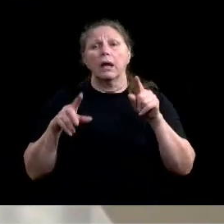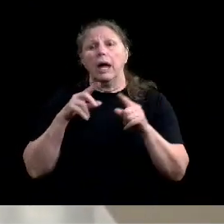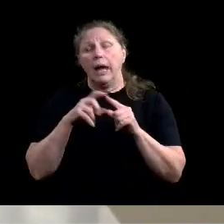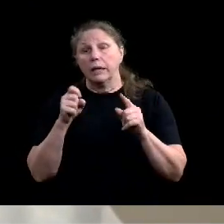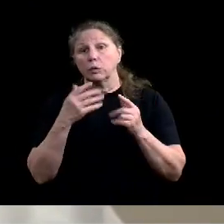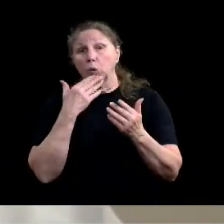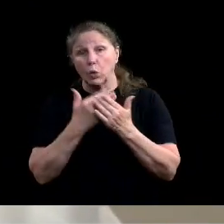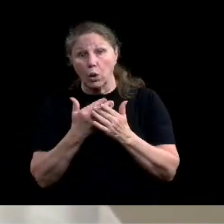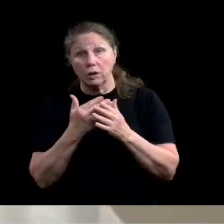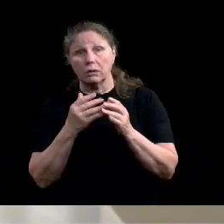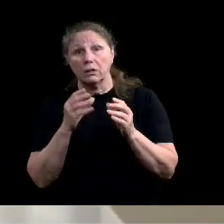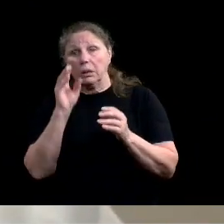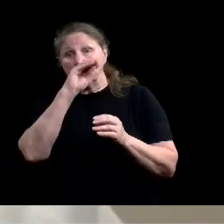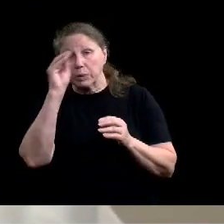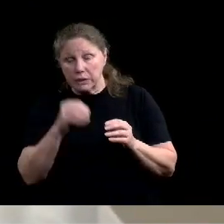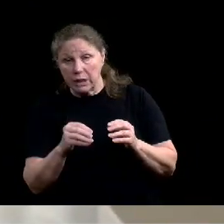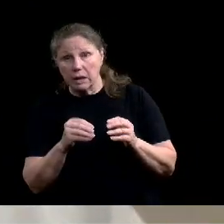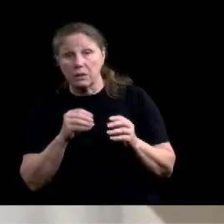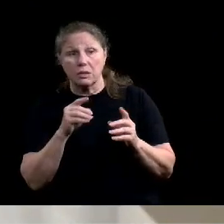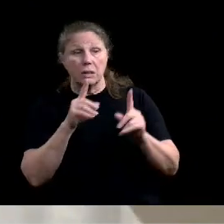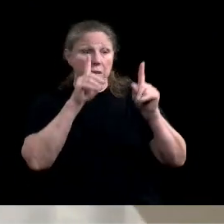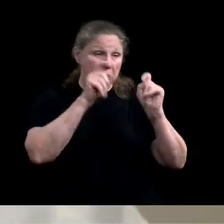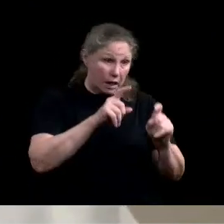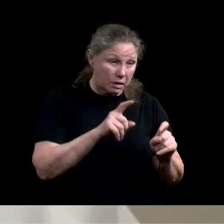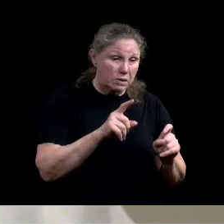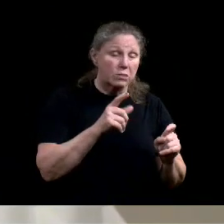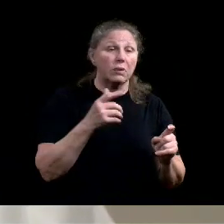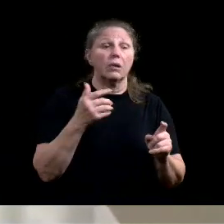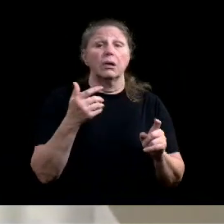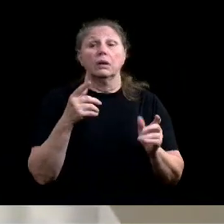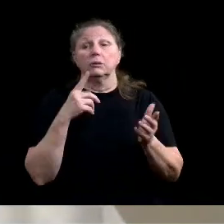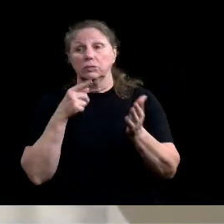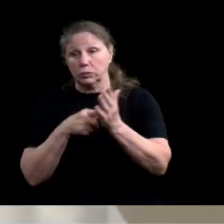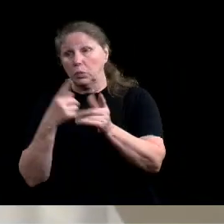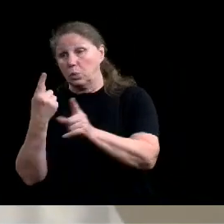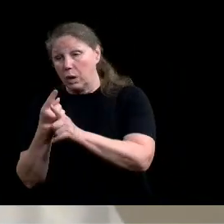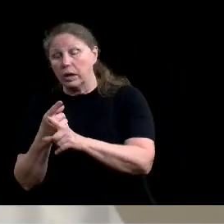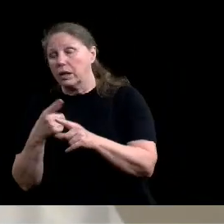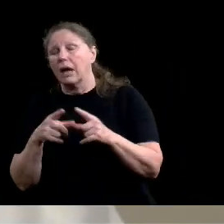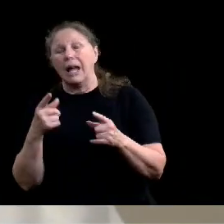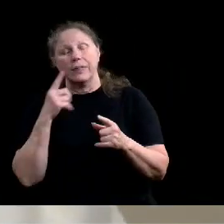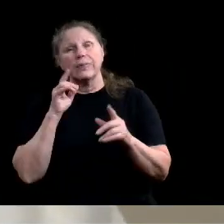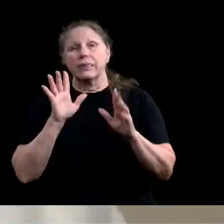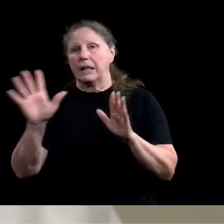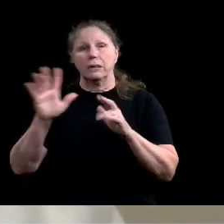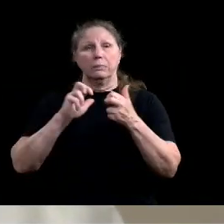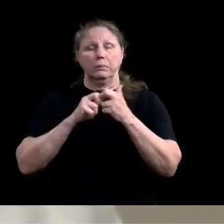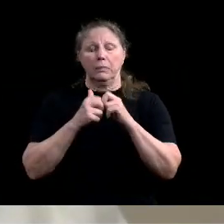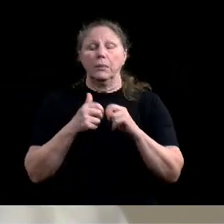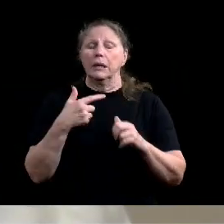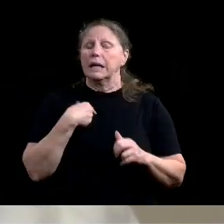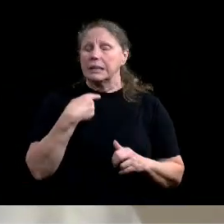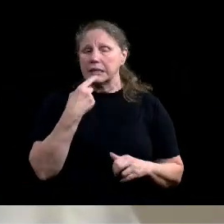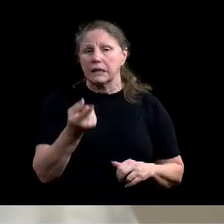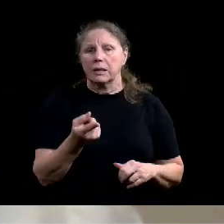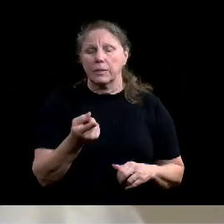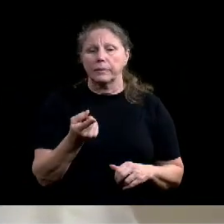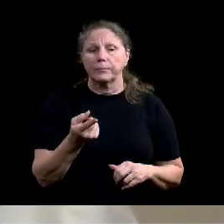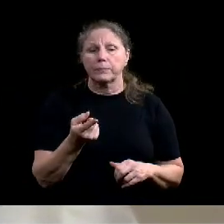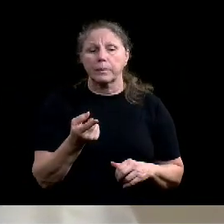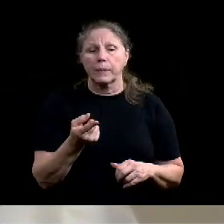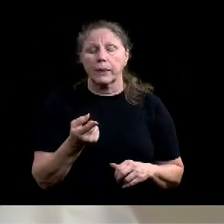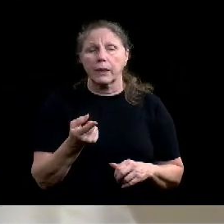a much bigger issue. I think, as I shared before, we can really be wise